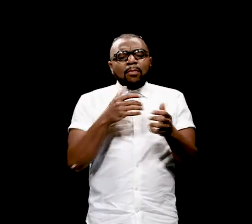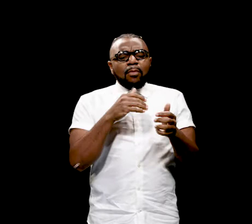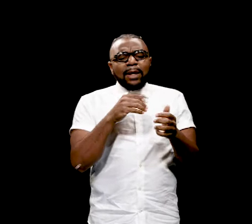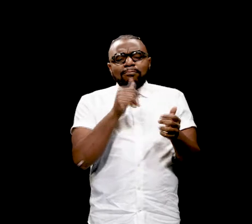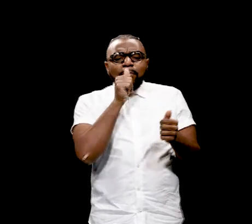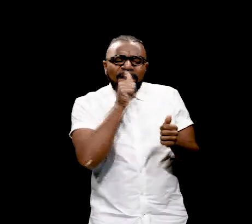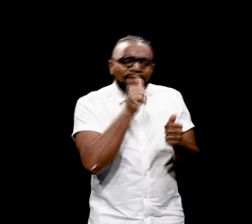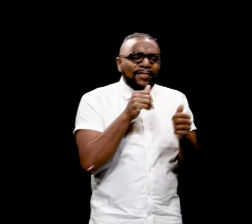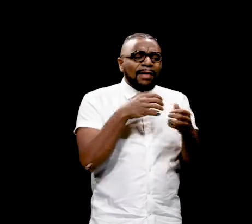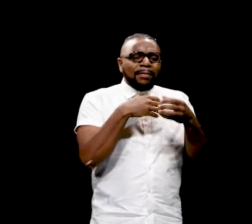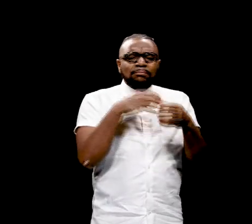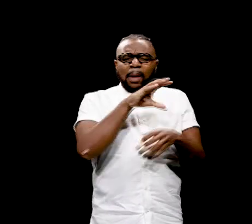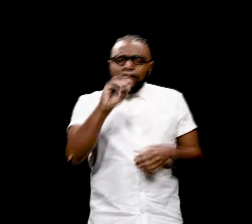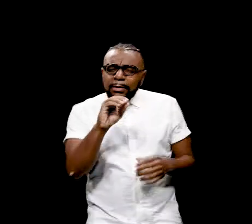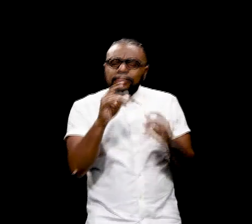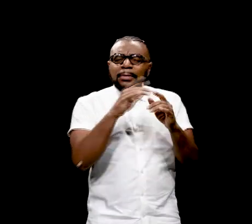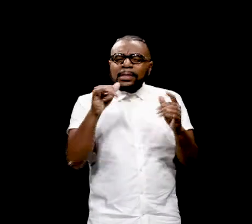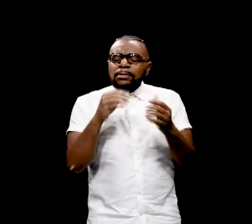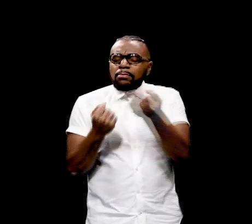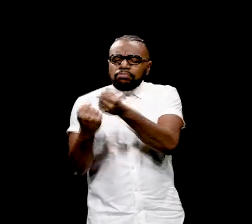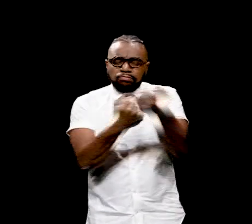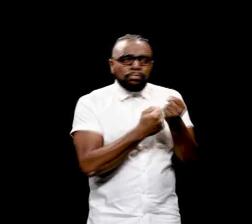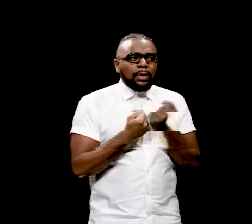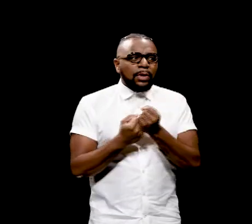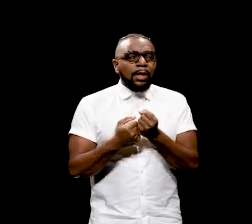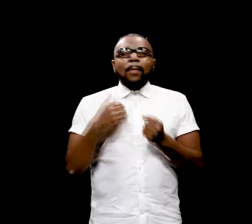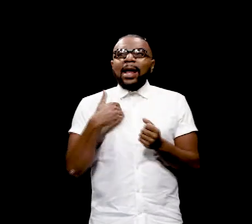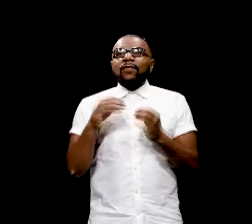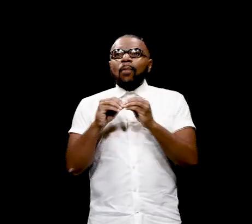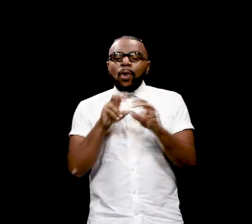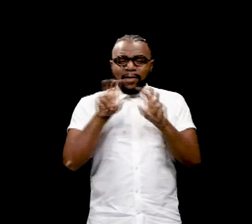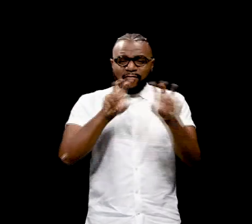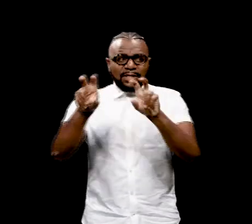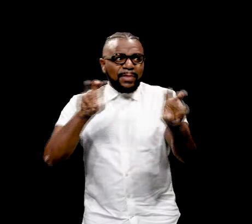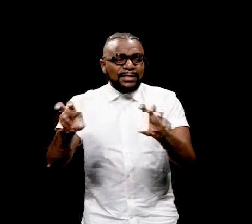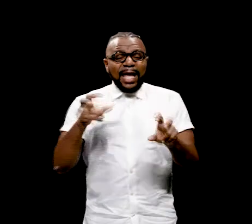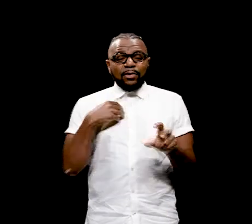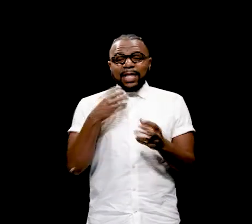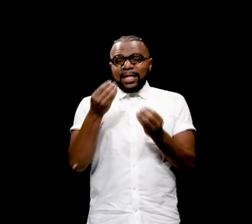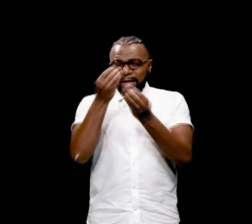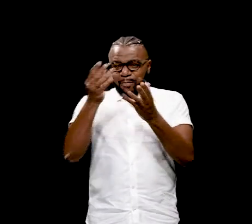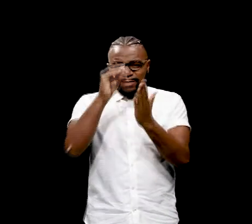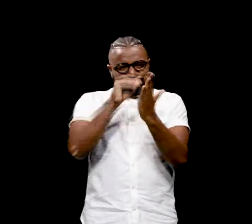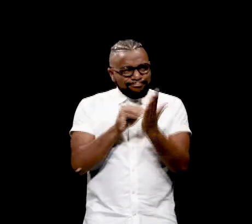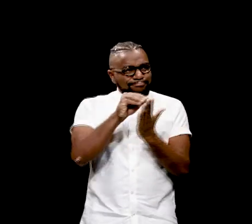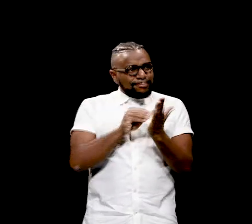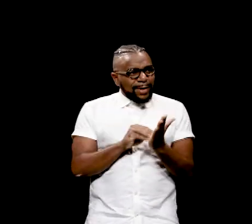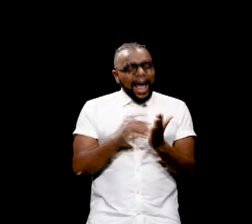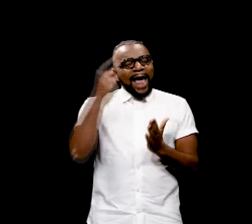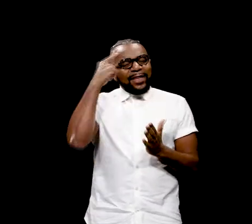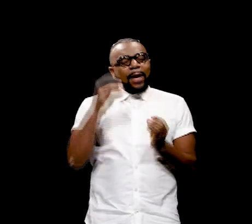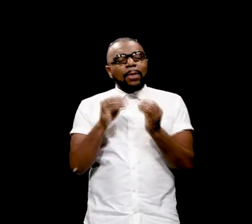sector to make gains. And by centralizing not only those investments, but also that data collection and monitoring, I believe that I'll be